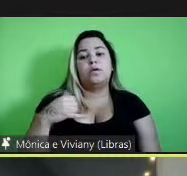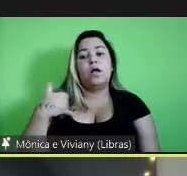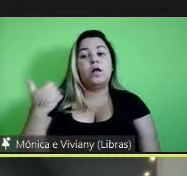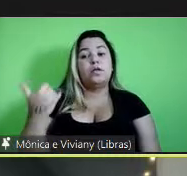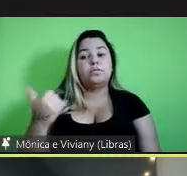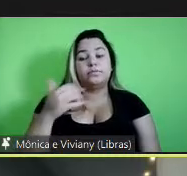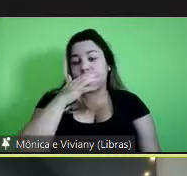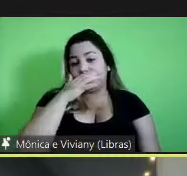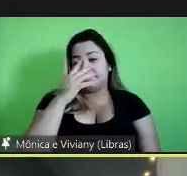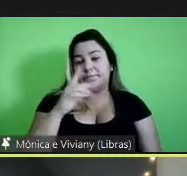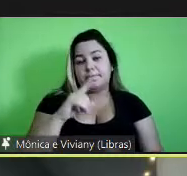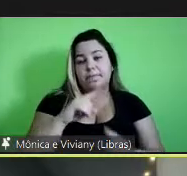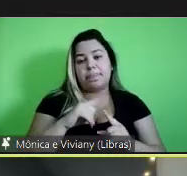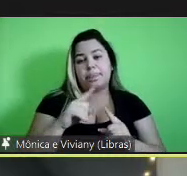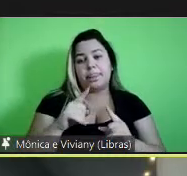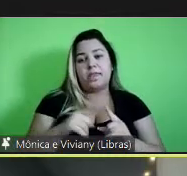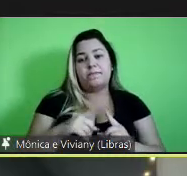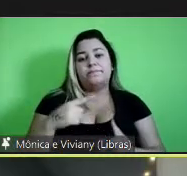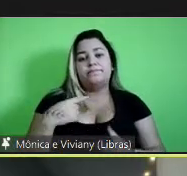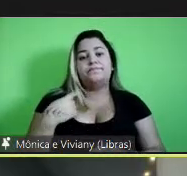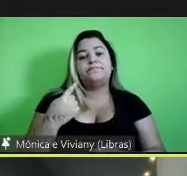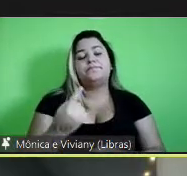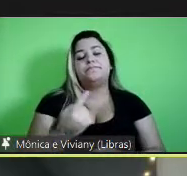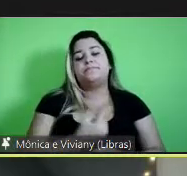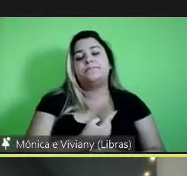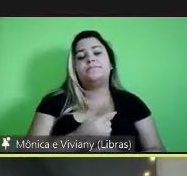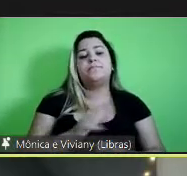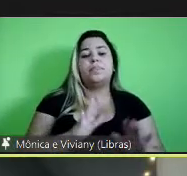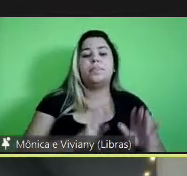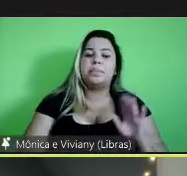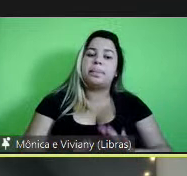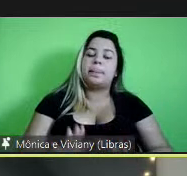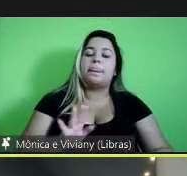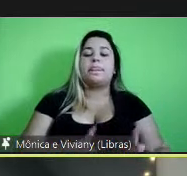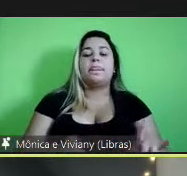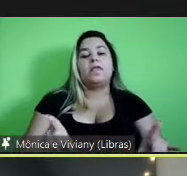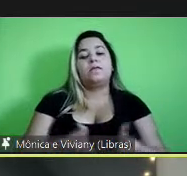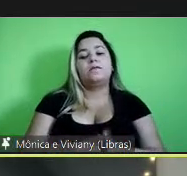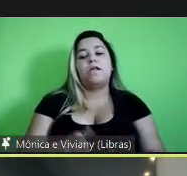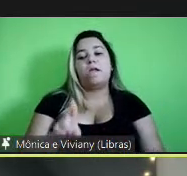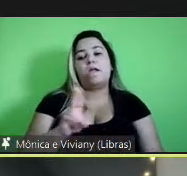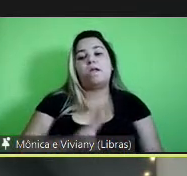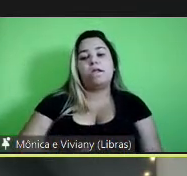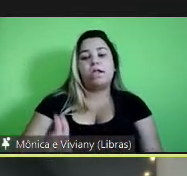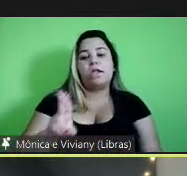have hemoglobin higher and at very high levels. So we had